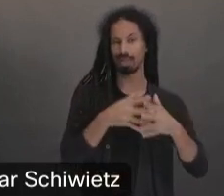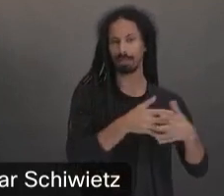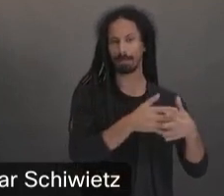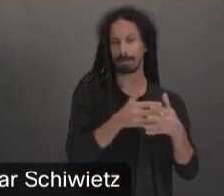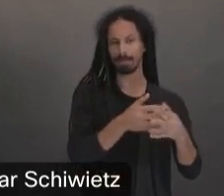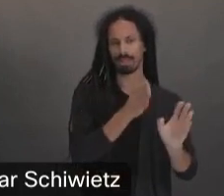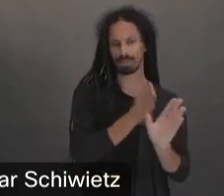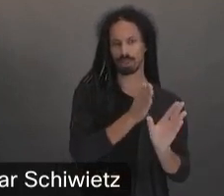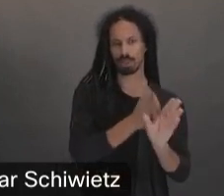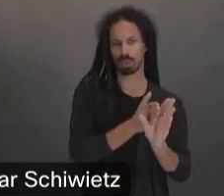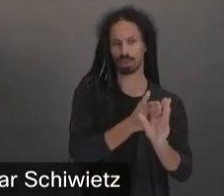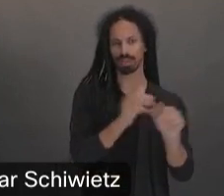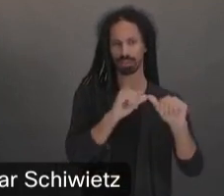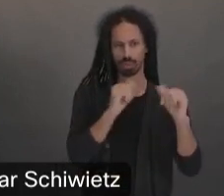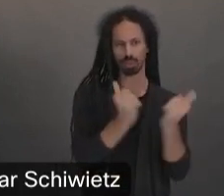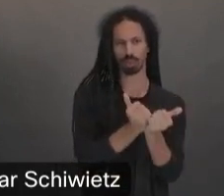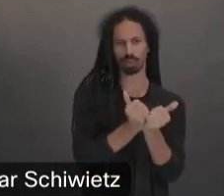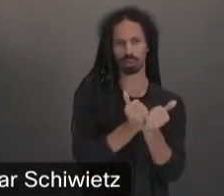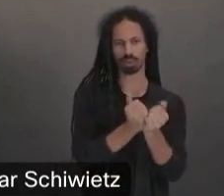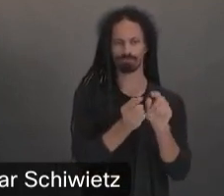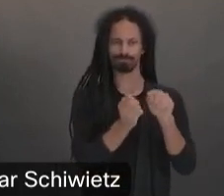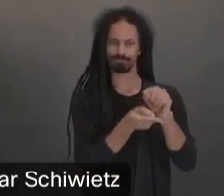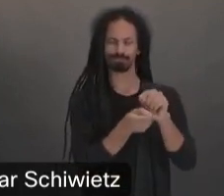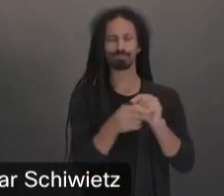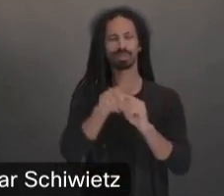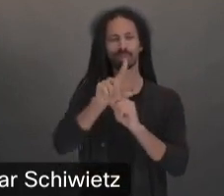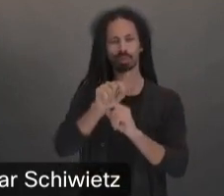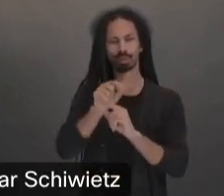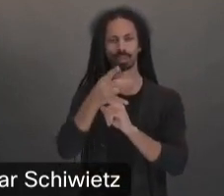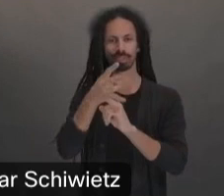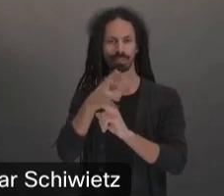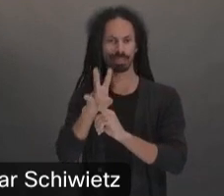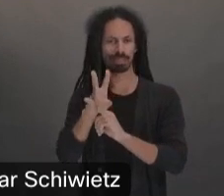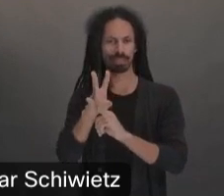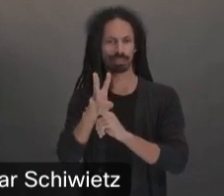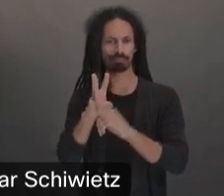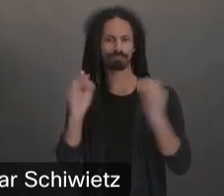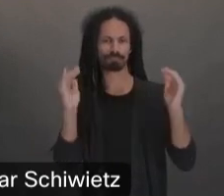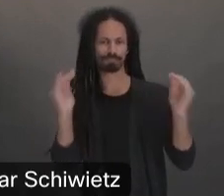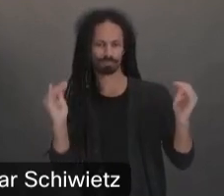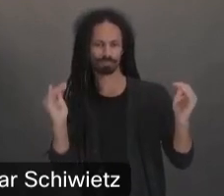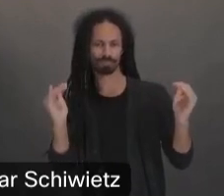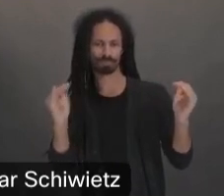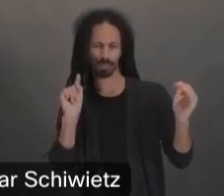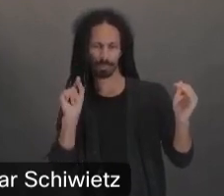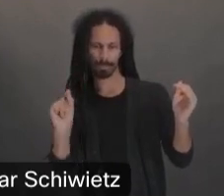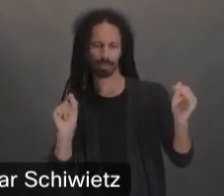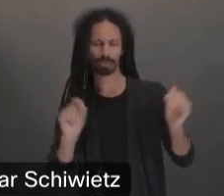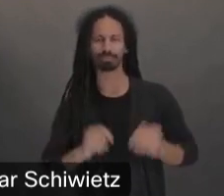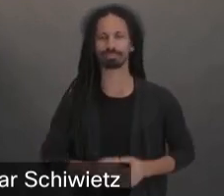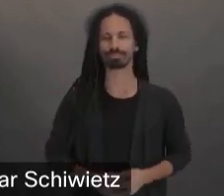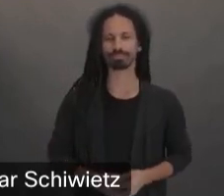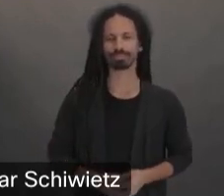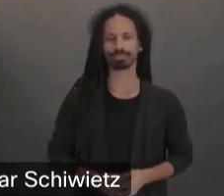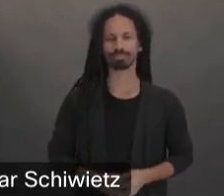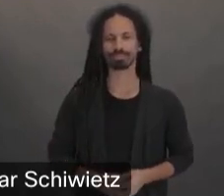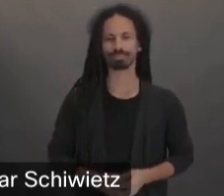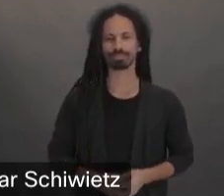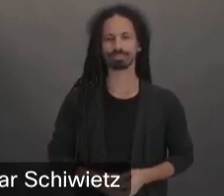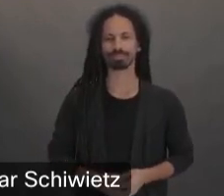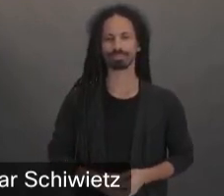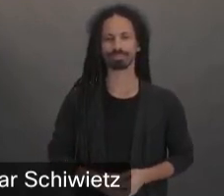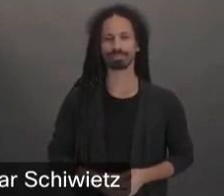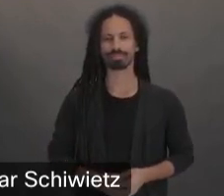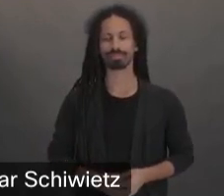comma, 2017. End of parenthesis, period. So what we see